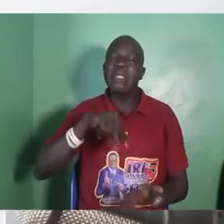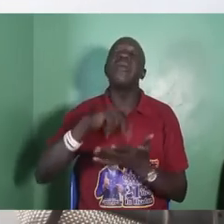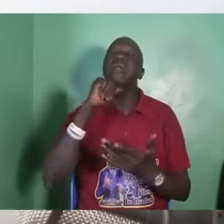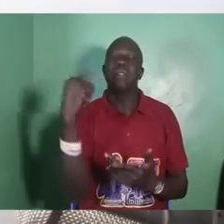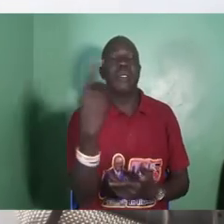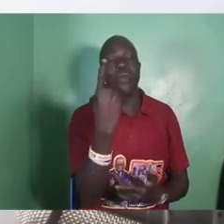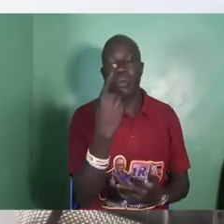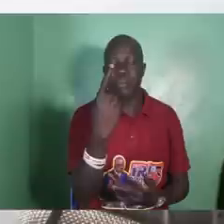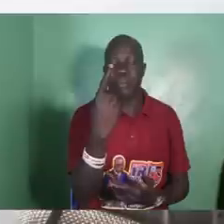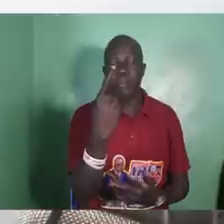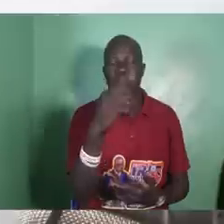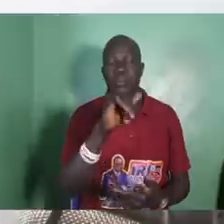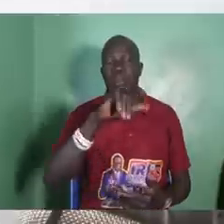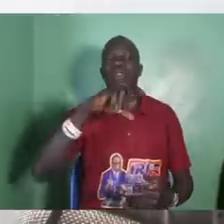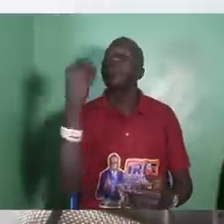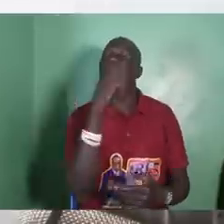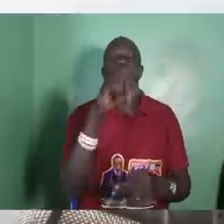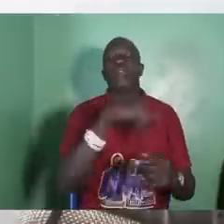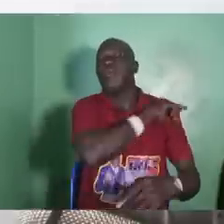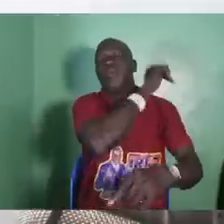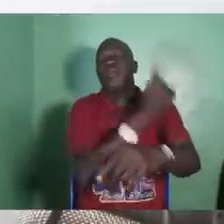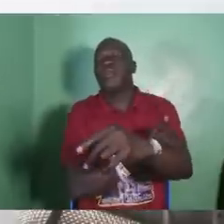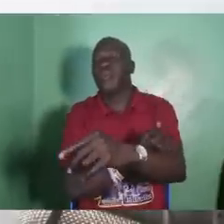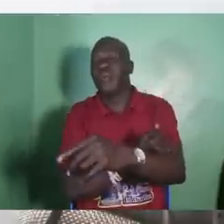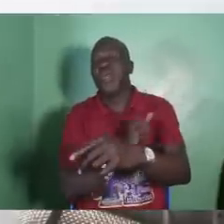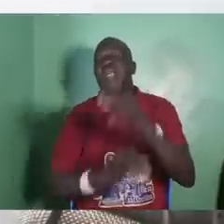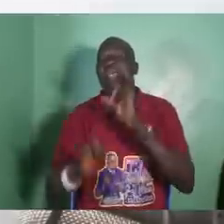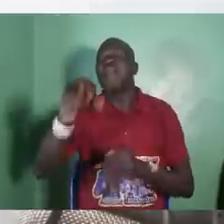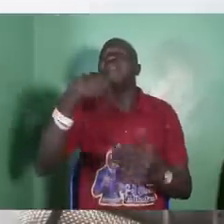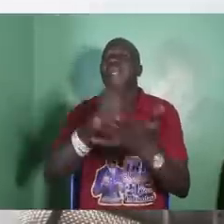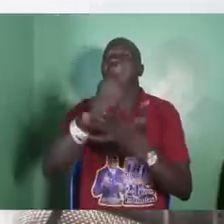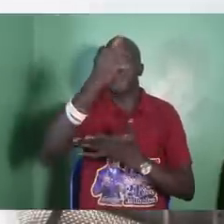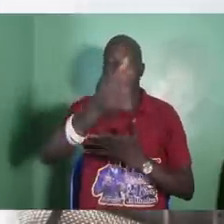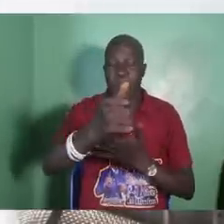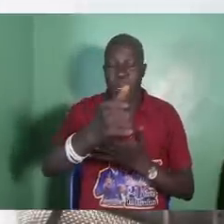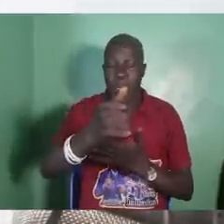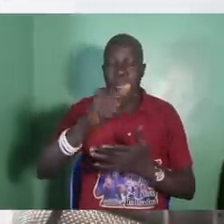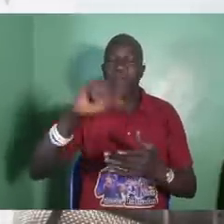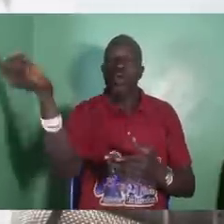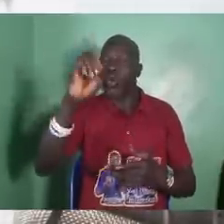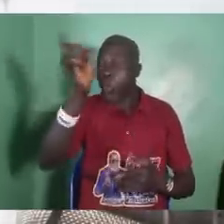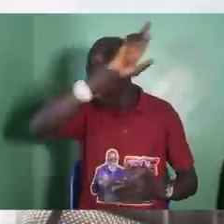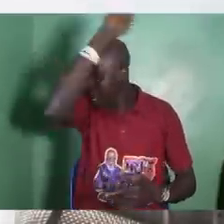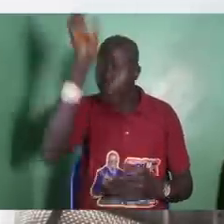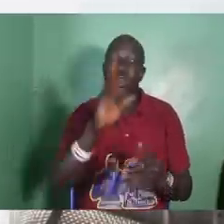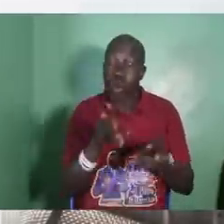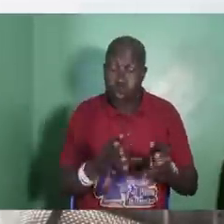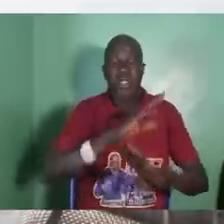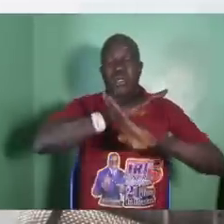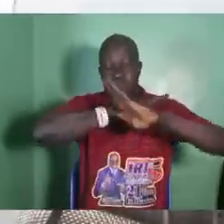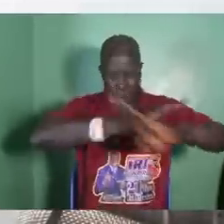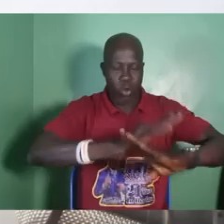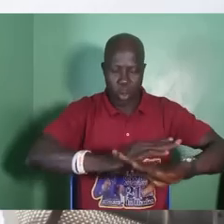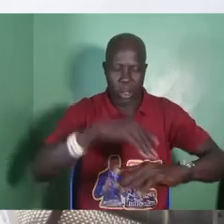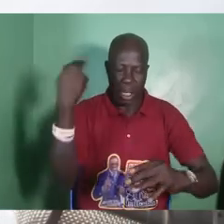I stand not alone. Or as shiny more than this authoritative word. But by the sound, you can say, man, leave the tear, let it detail. Where your road has been blocked.